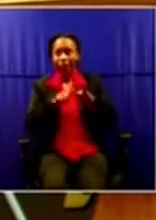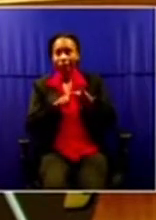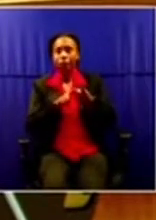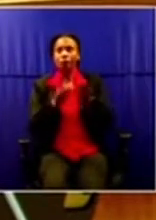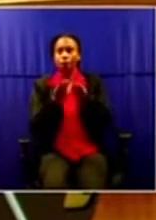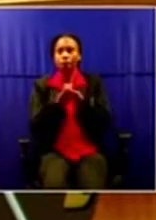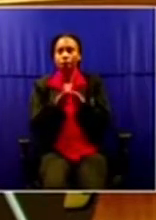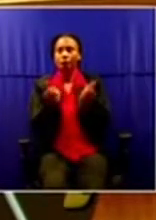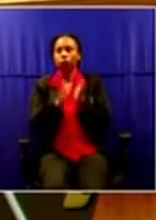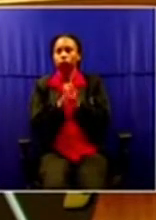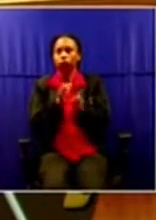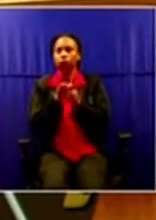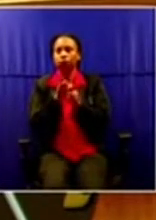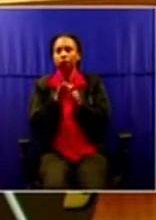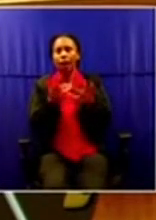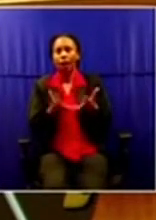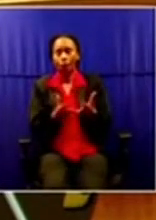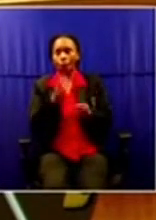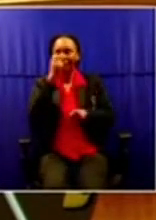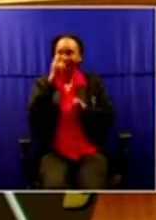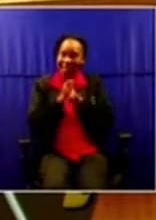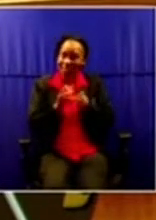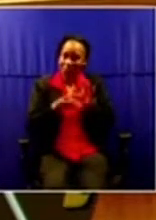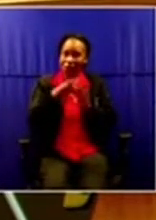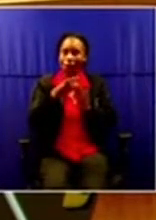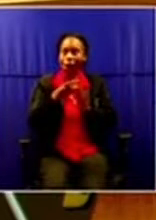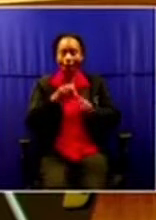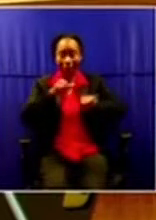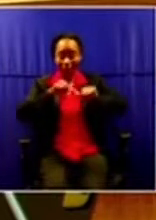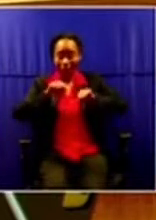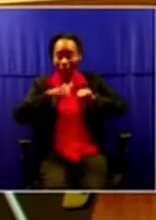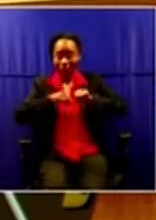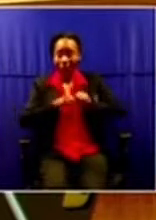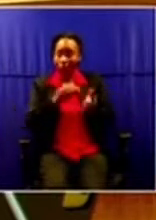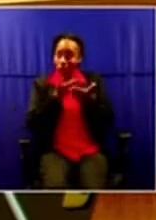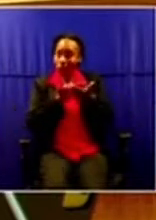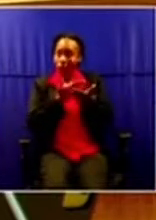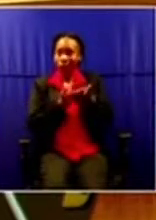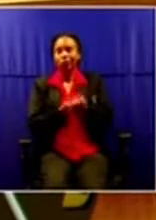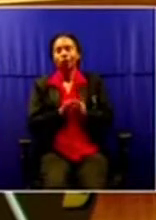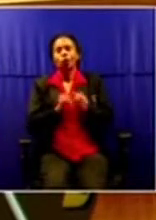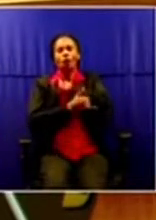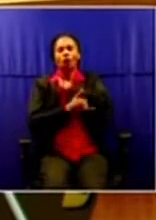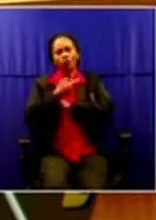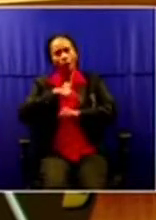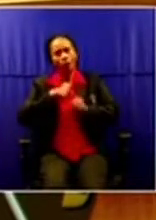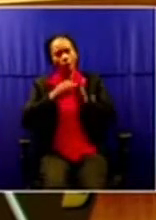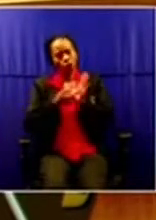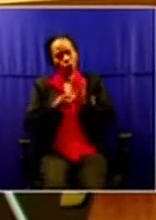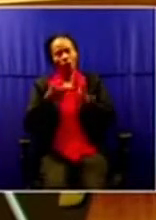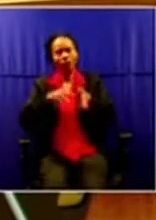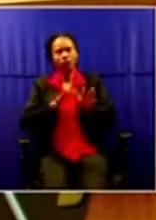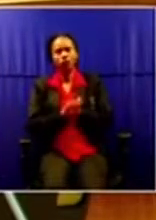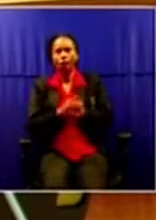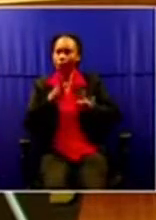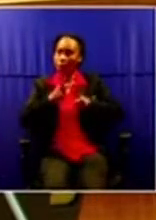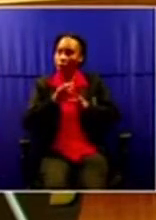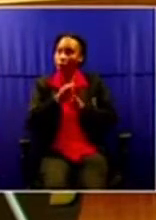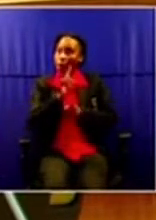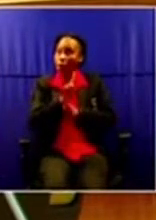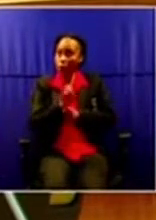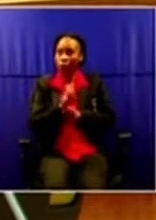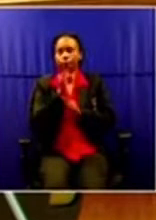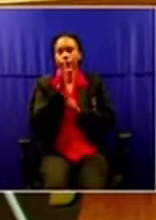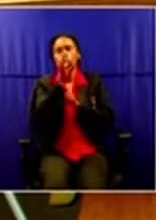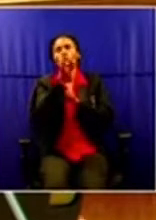scientific capability that our country has demonstrated to prepare for the future. Yes, we